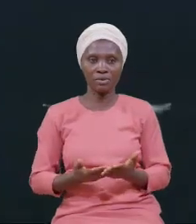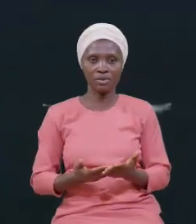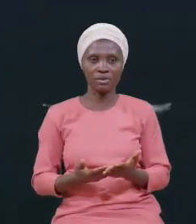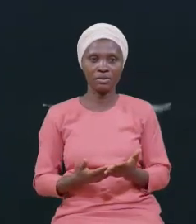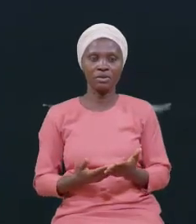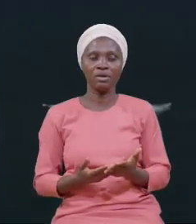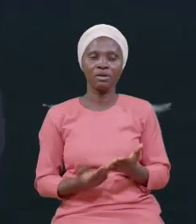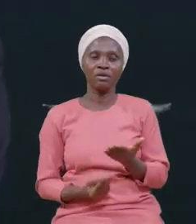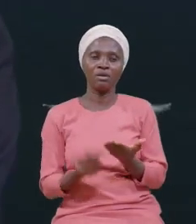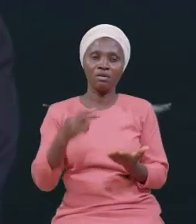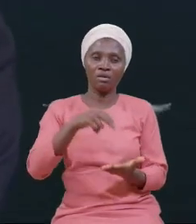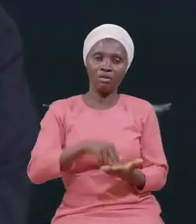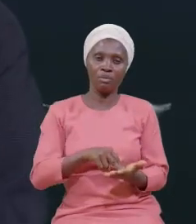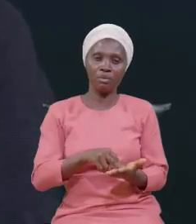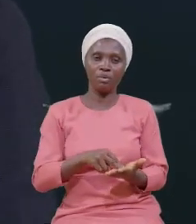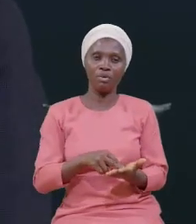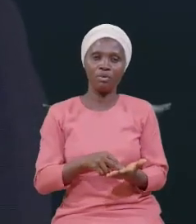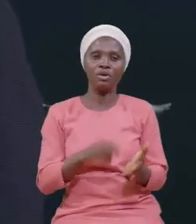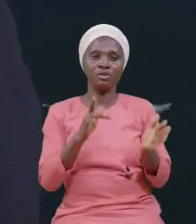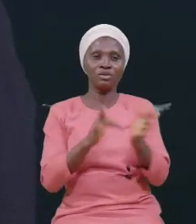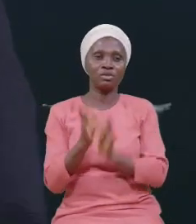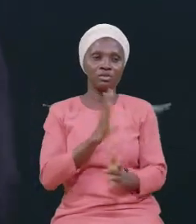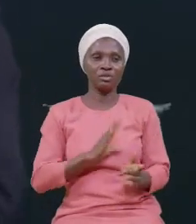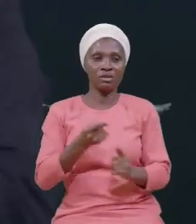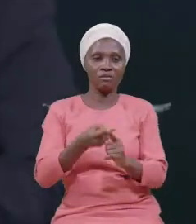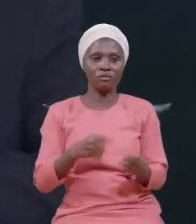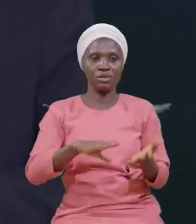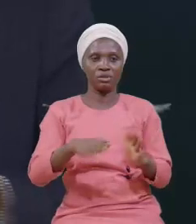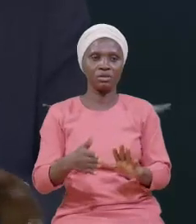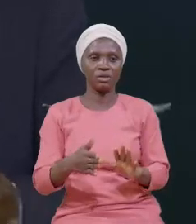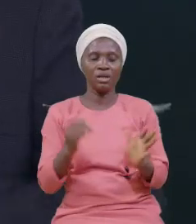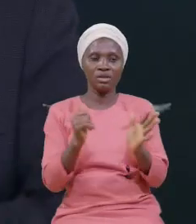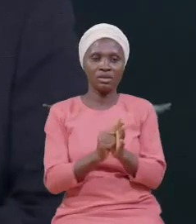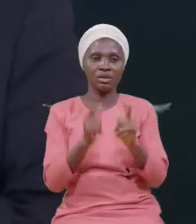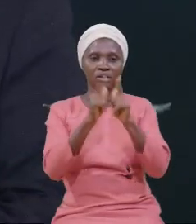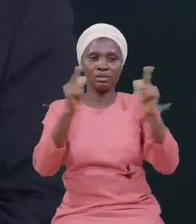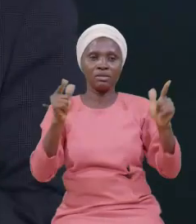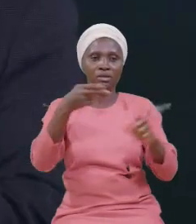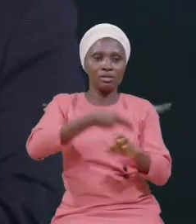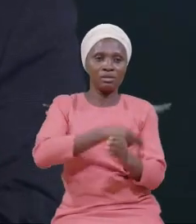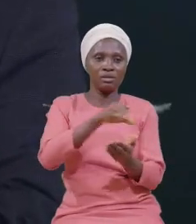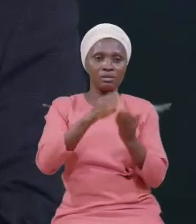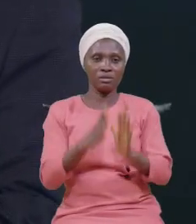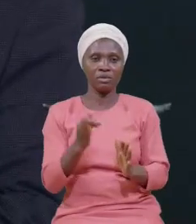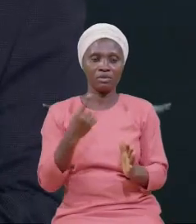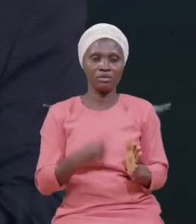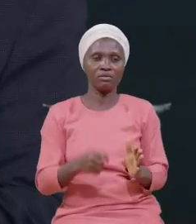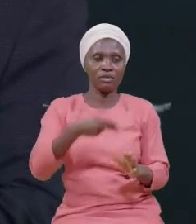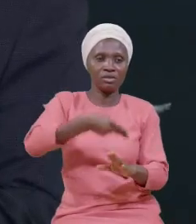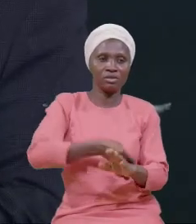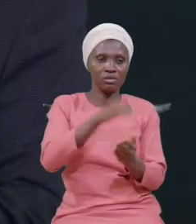that great shepherd of the sheep, through the blood of the